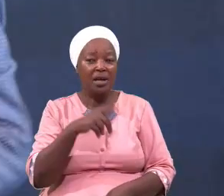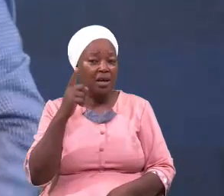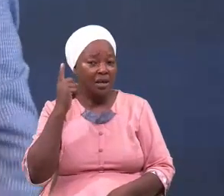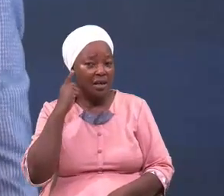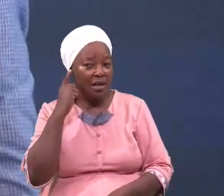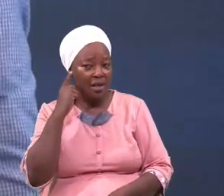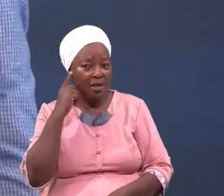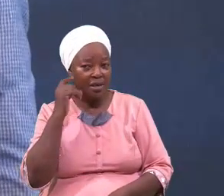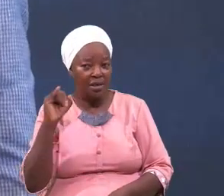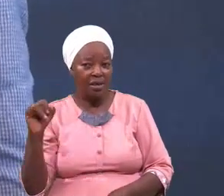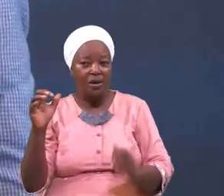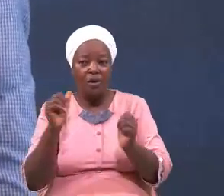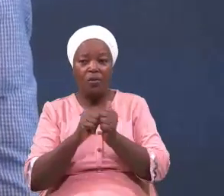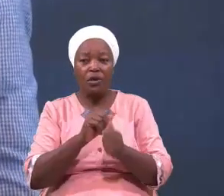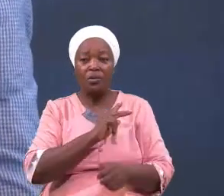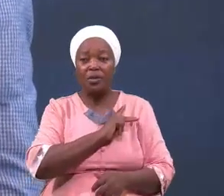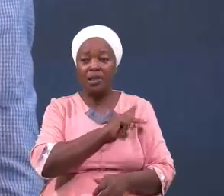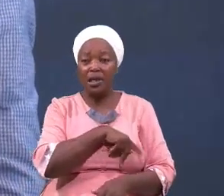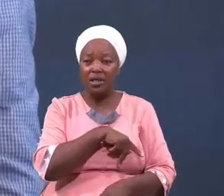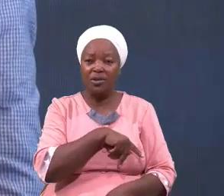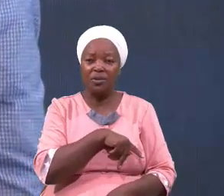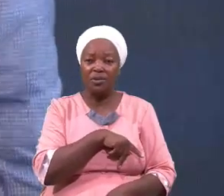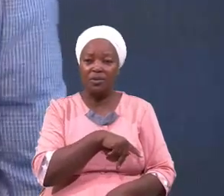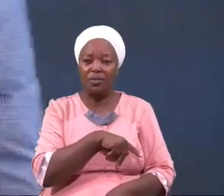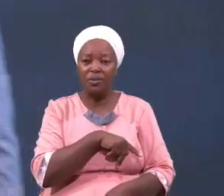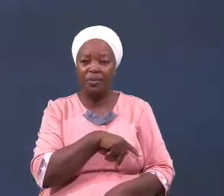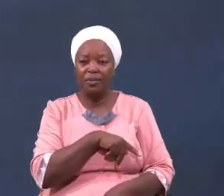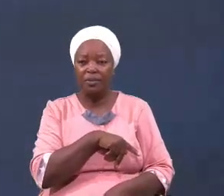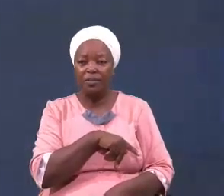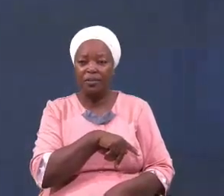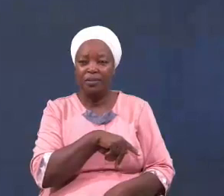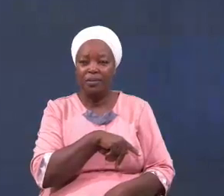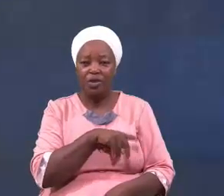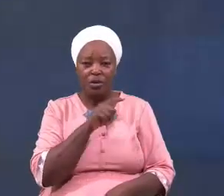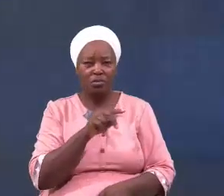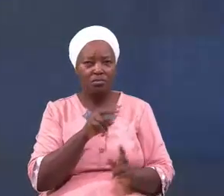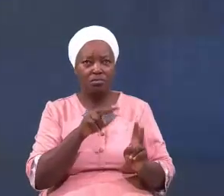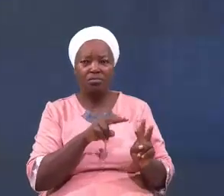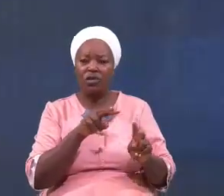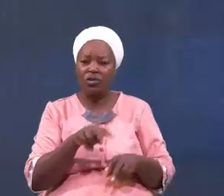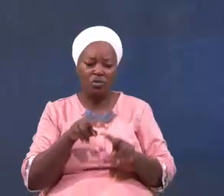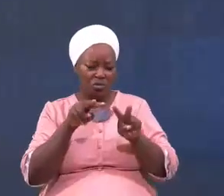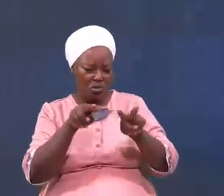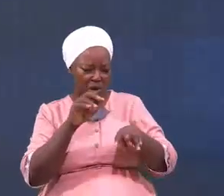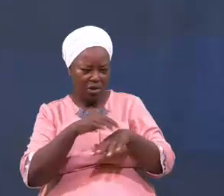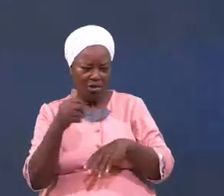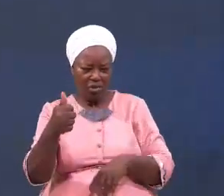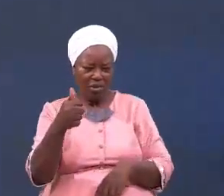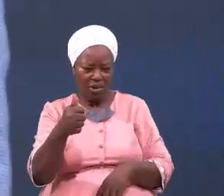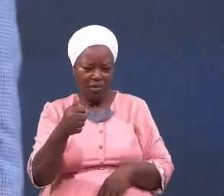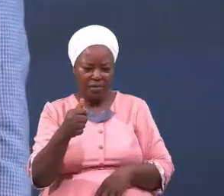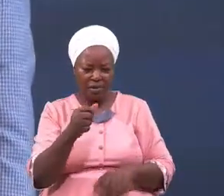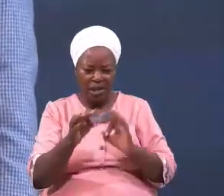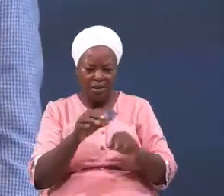Hearing with personalization. You look at yourself. If you were